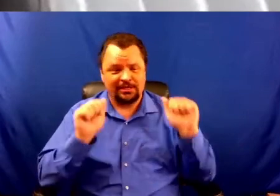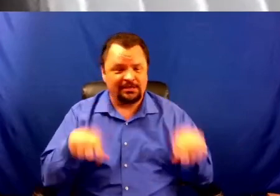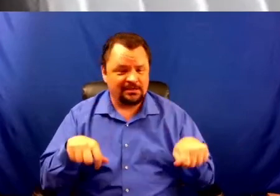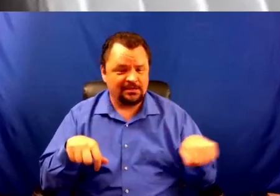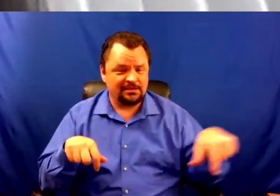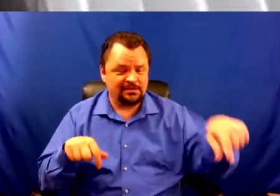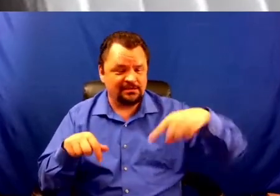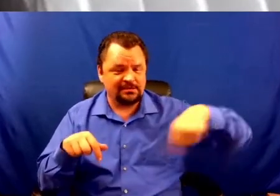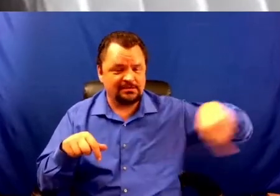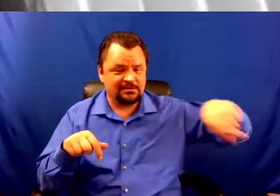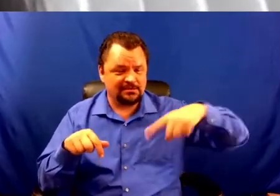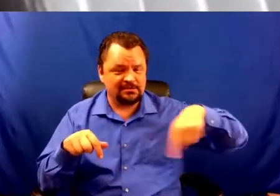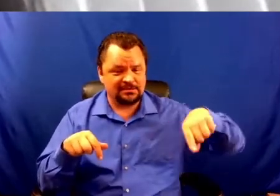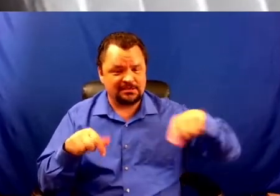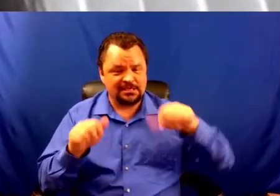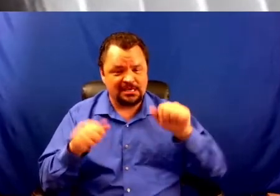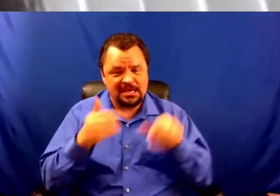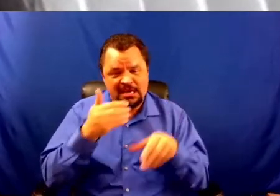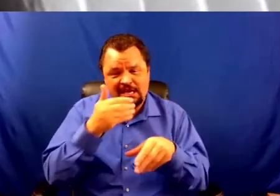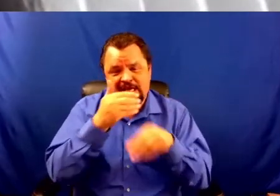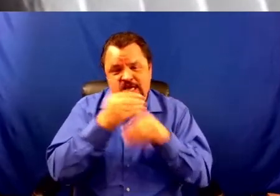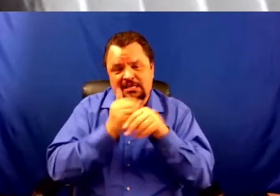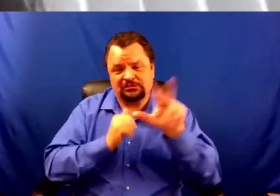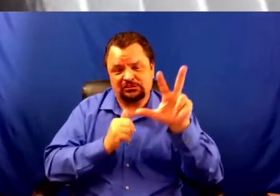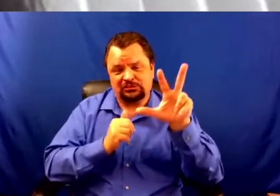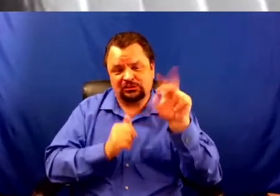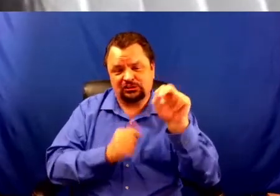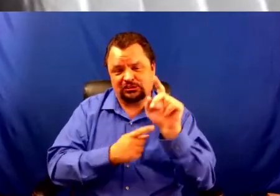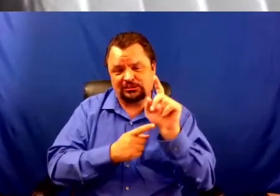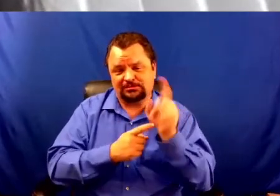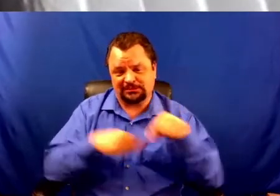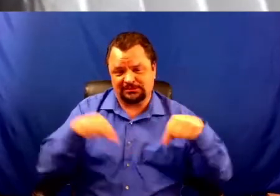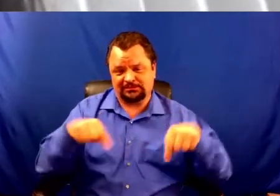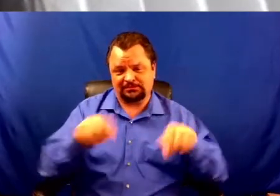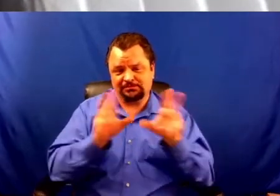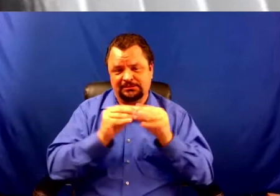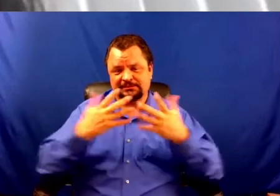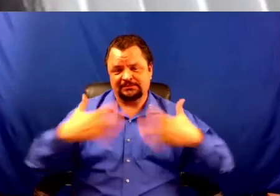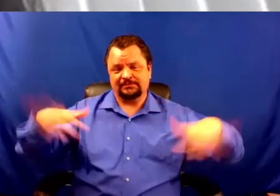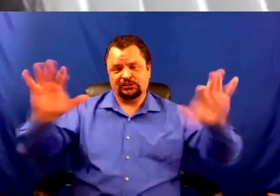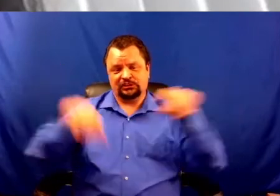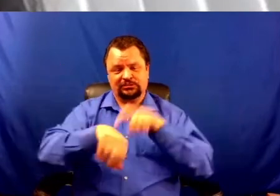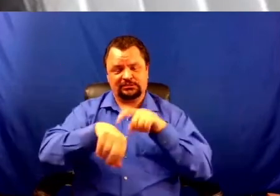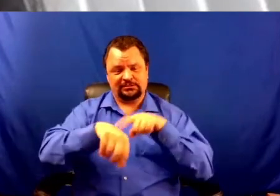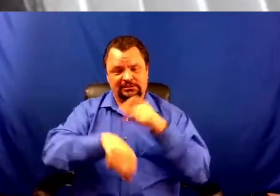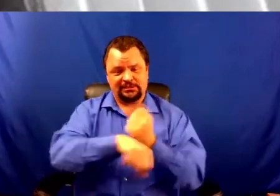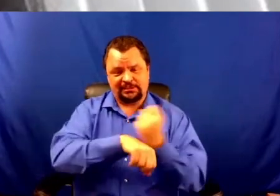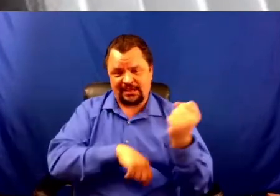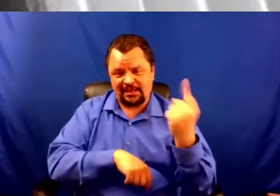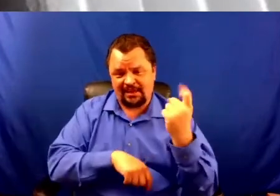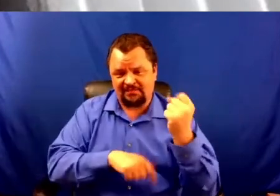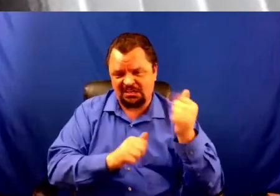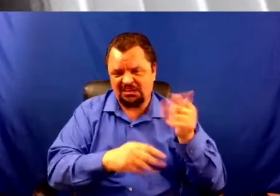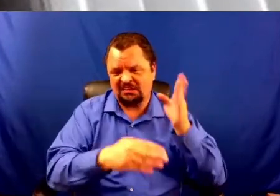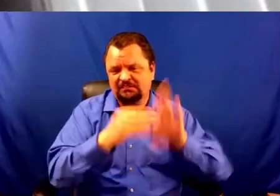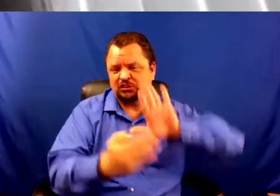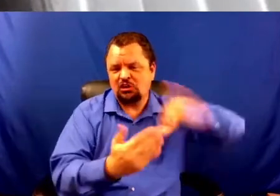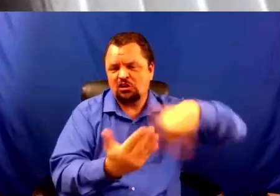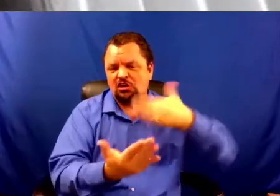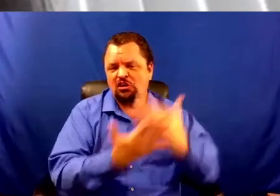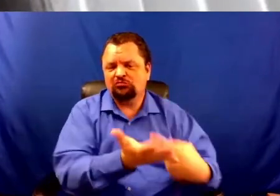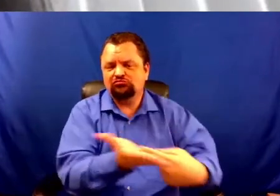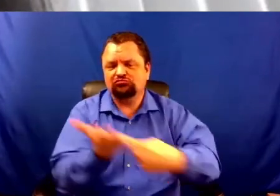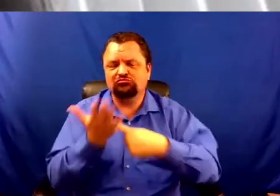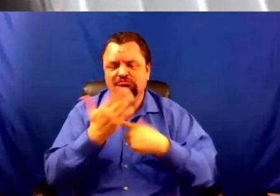o'clock. And I think we should be able to get through all the matters in that time frame, if that is something that